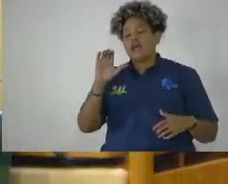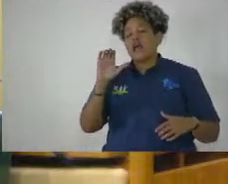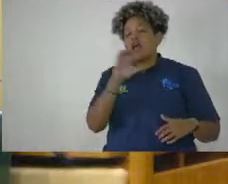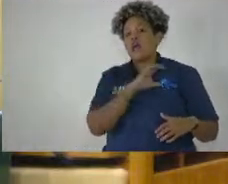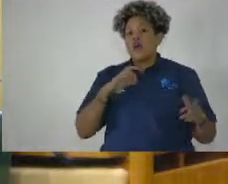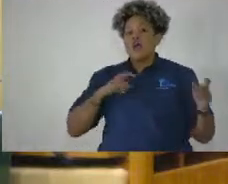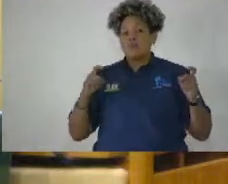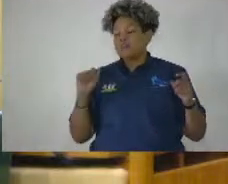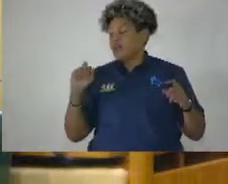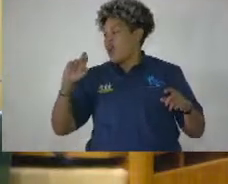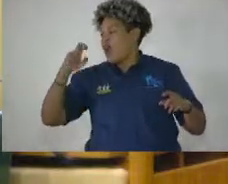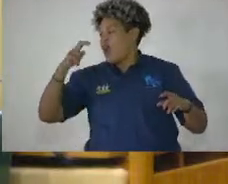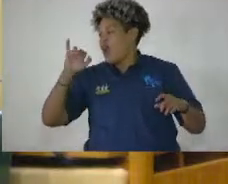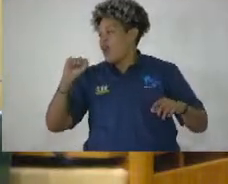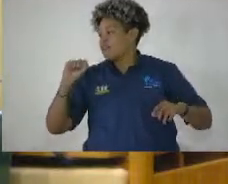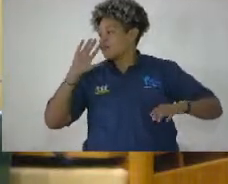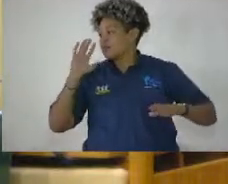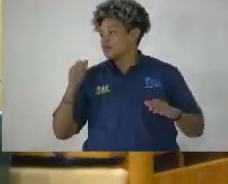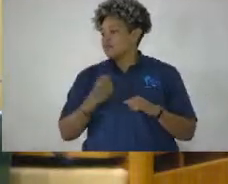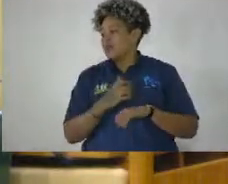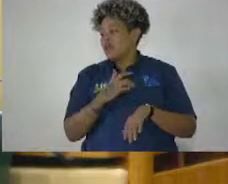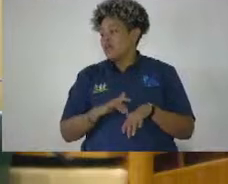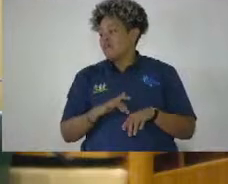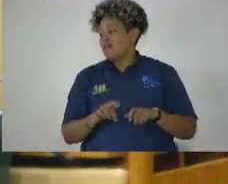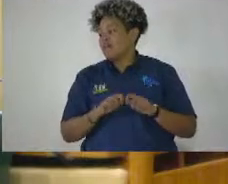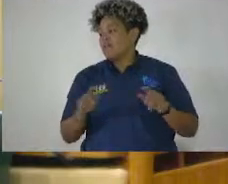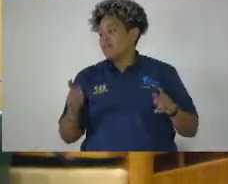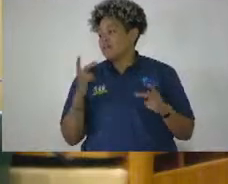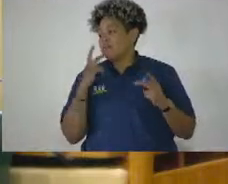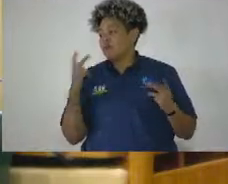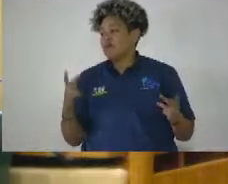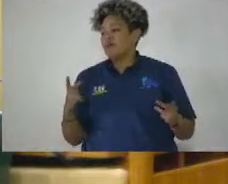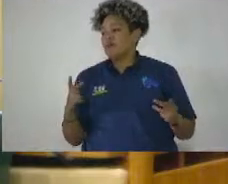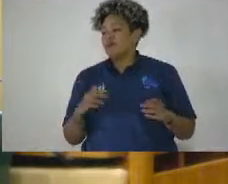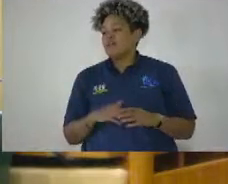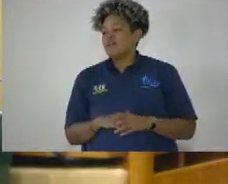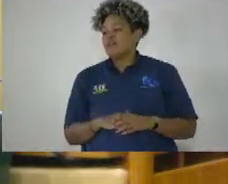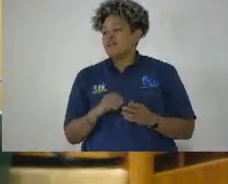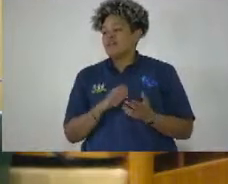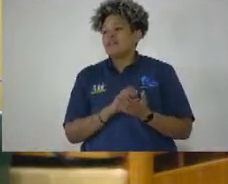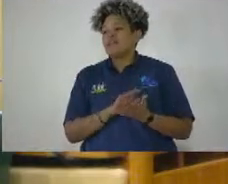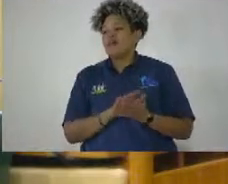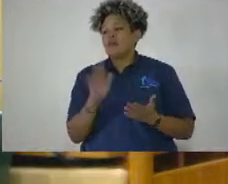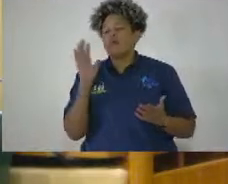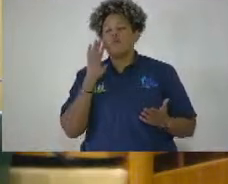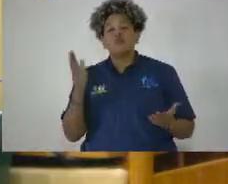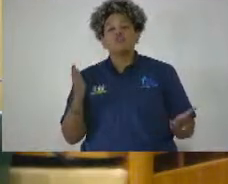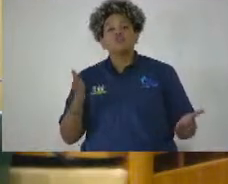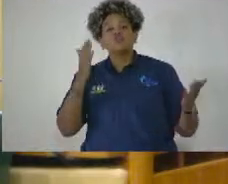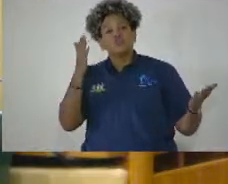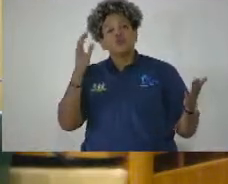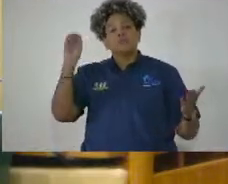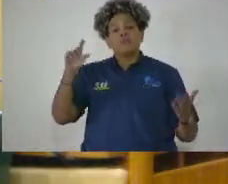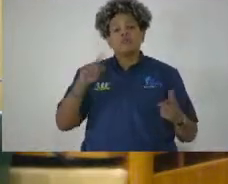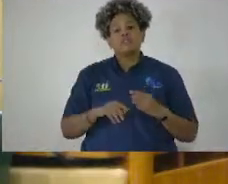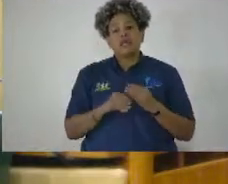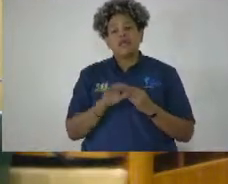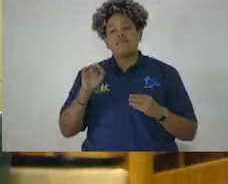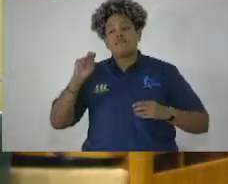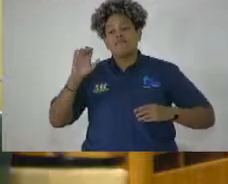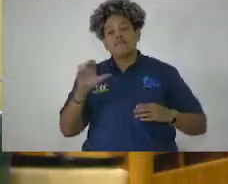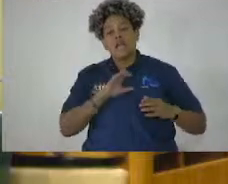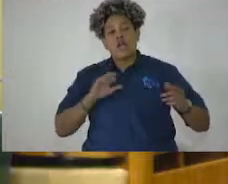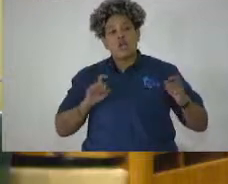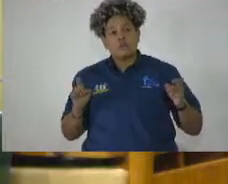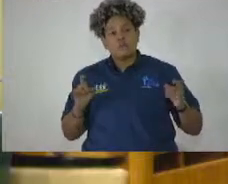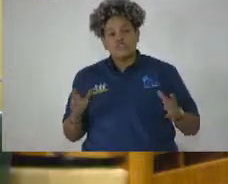make available to the public the documents submitted to the FinSAC Commission.